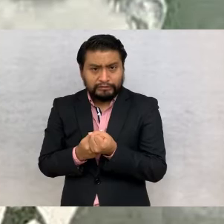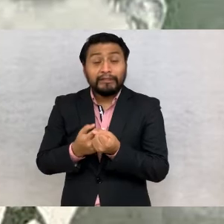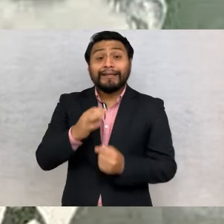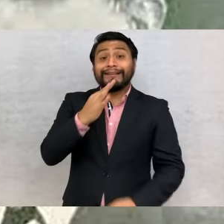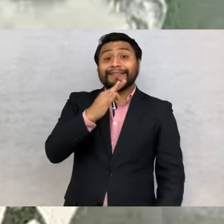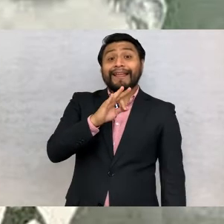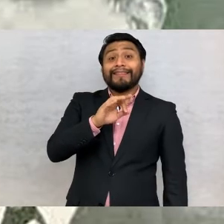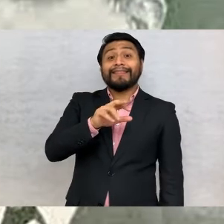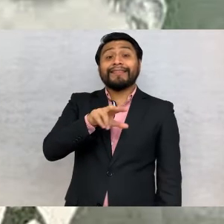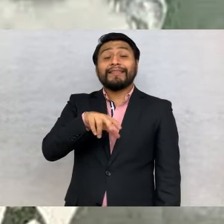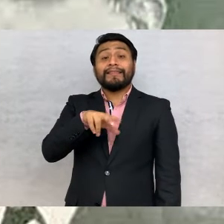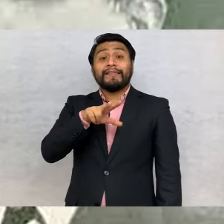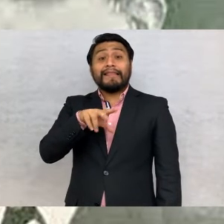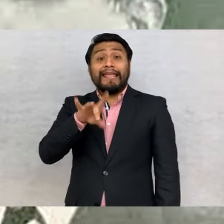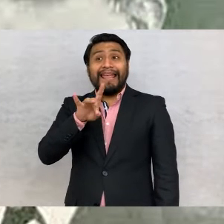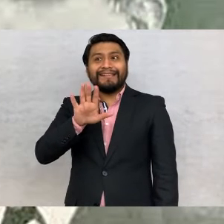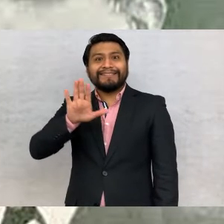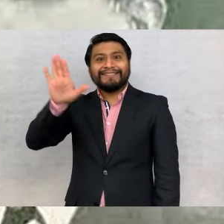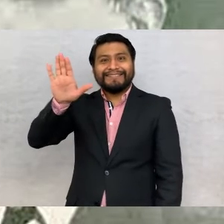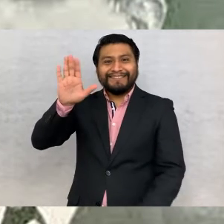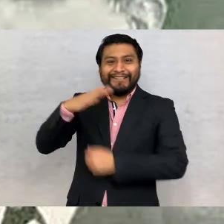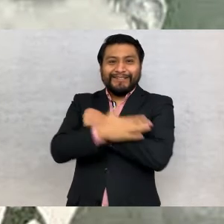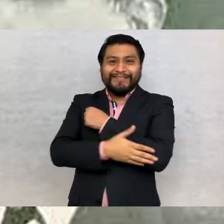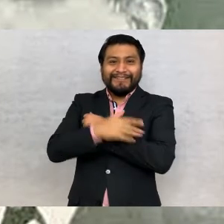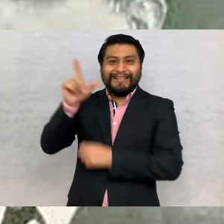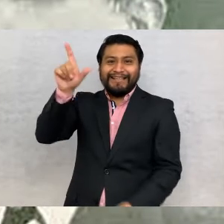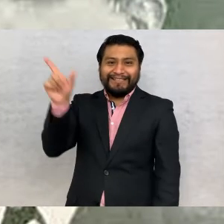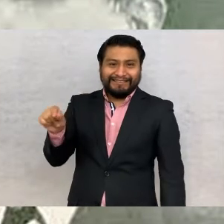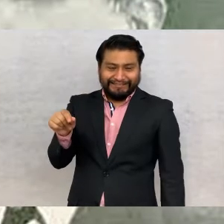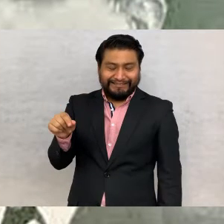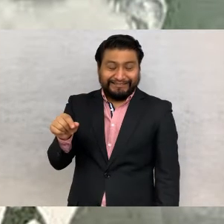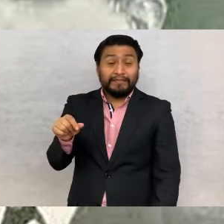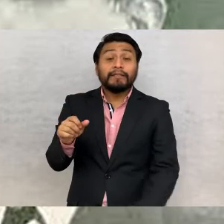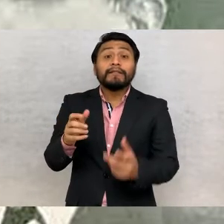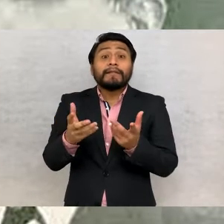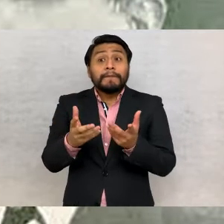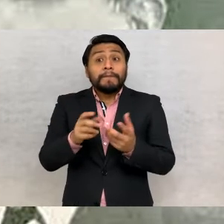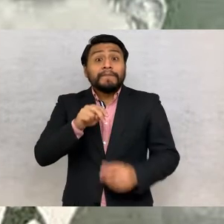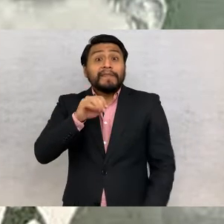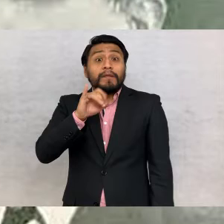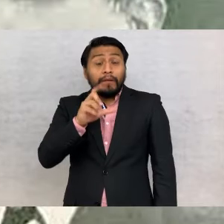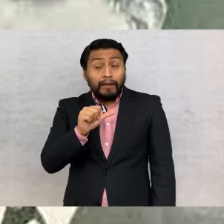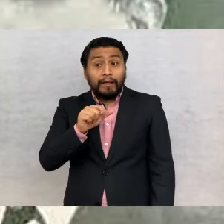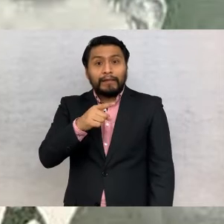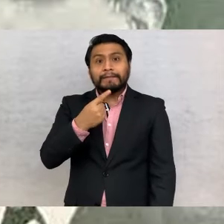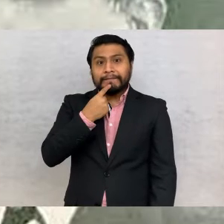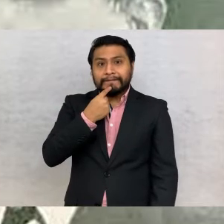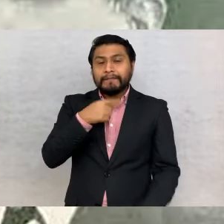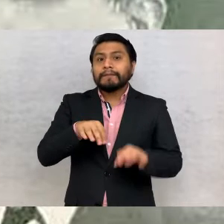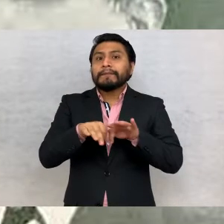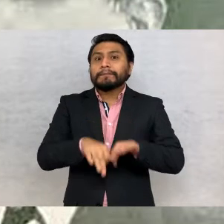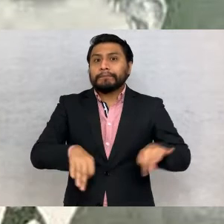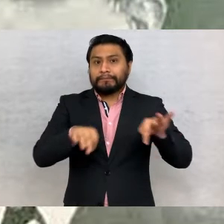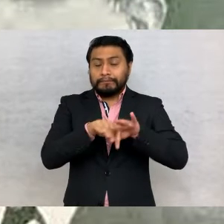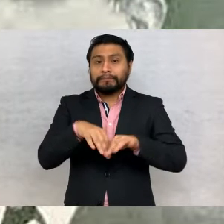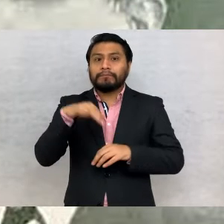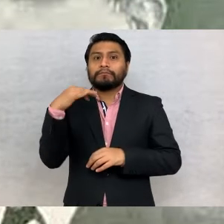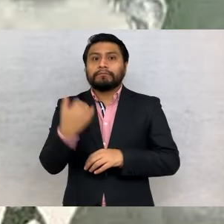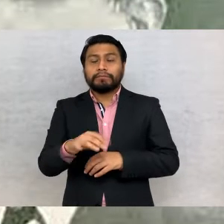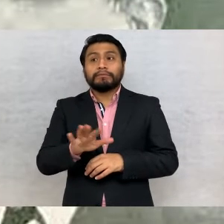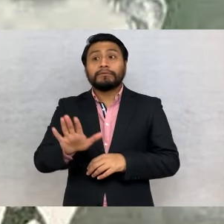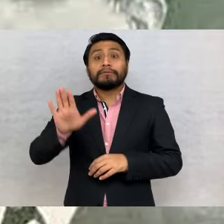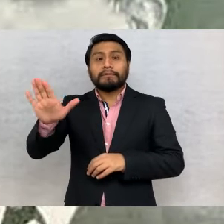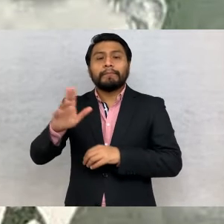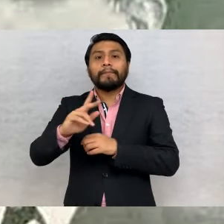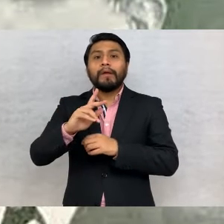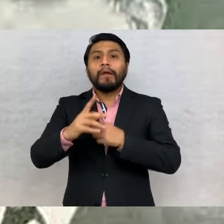in fascist Italy. Well, Nicola Pende, it is worth clarifying, has had a notable influence in